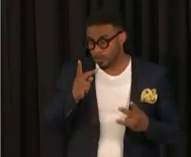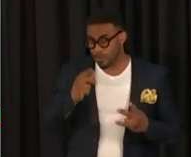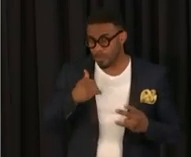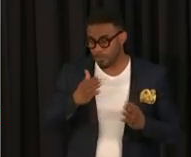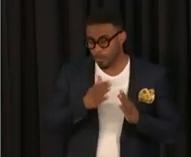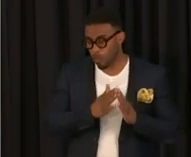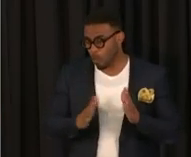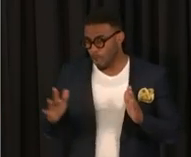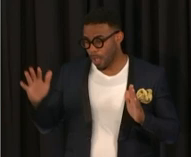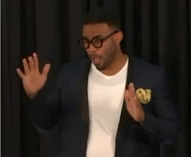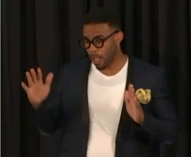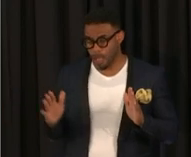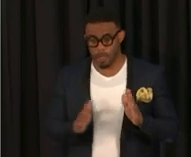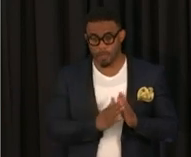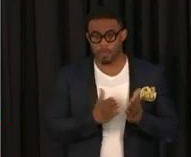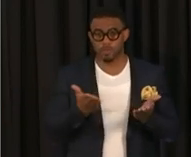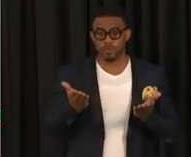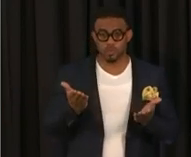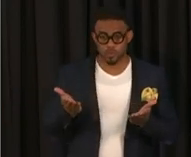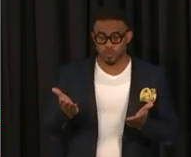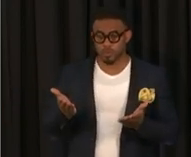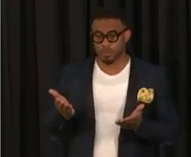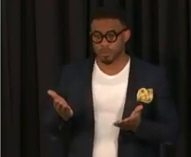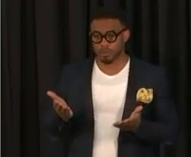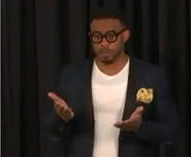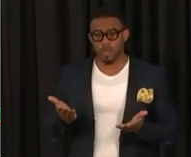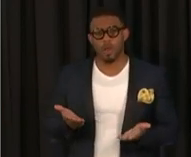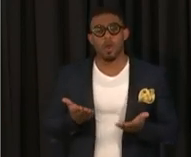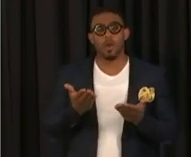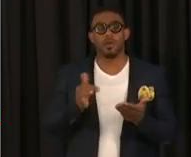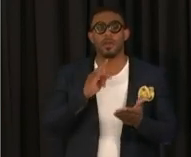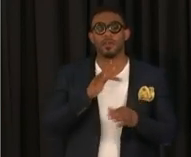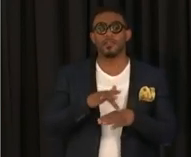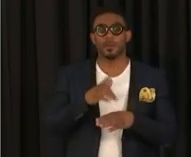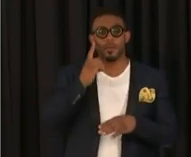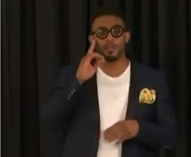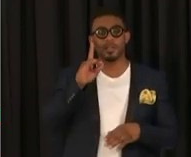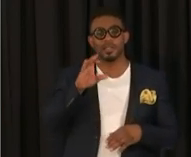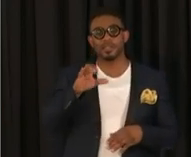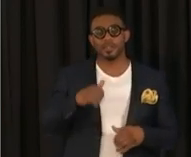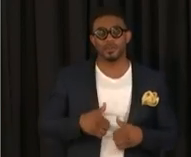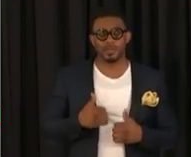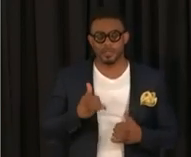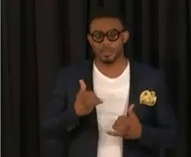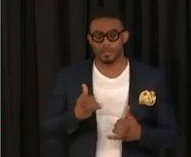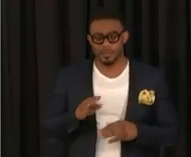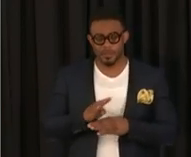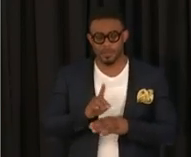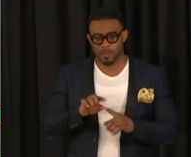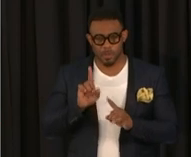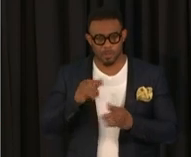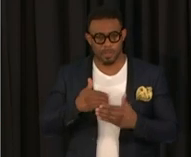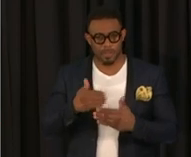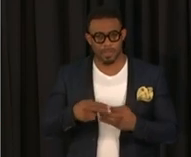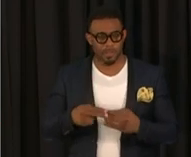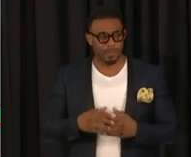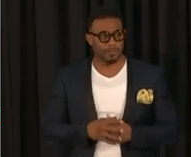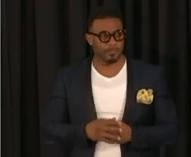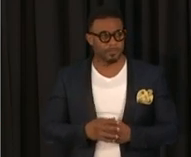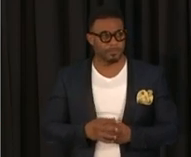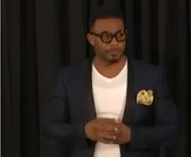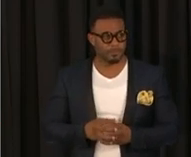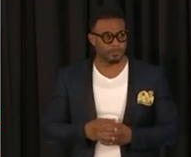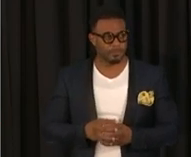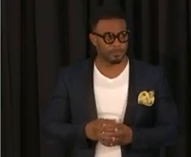you can see, we have a wide range of services and offerings that are available for district residents and businesses as well. You can go to the next slide.